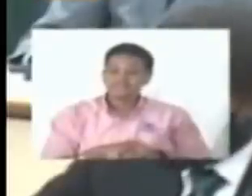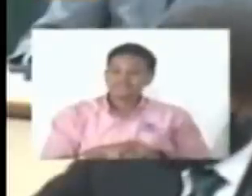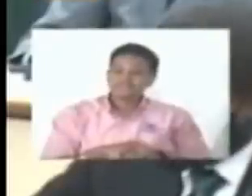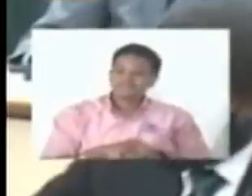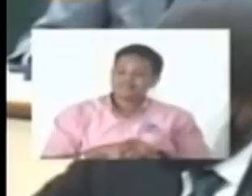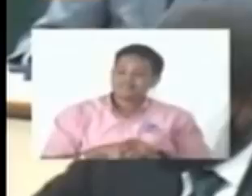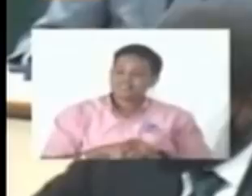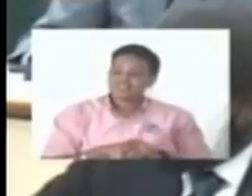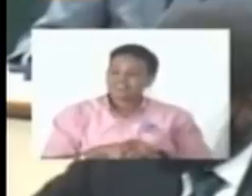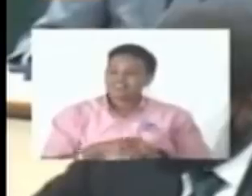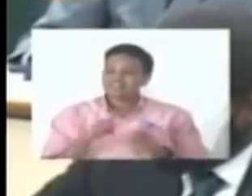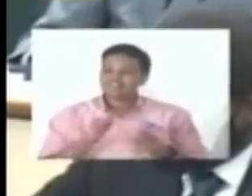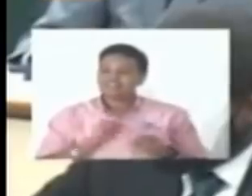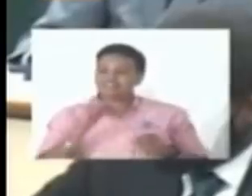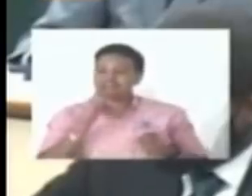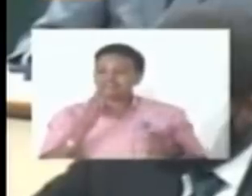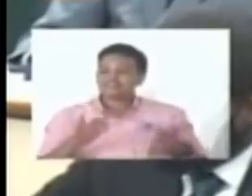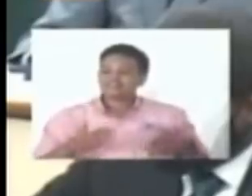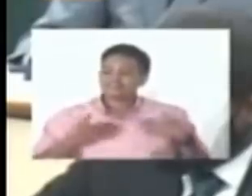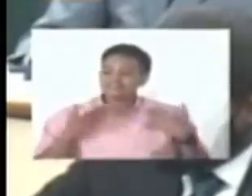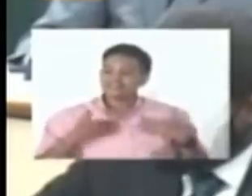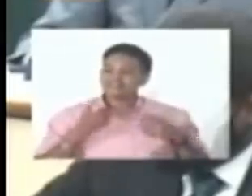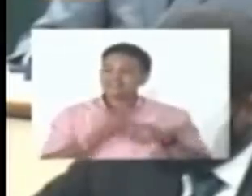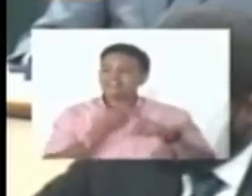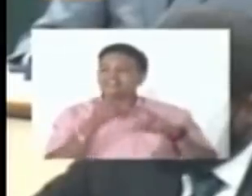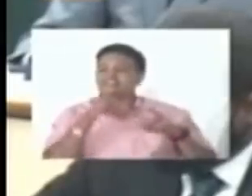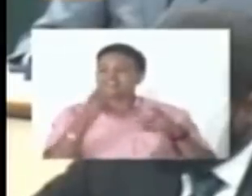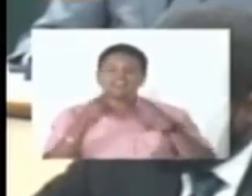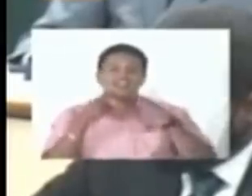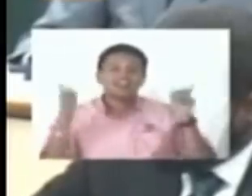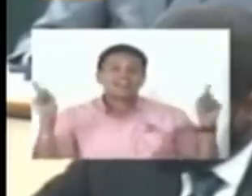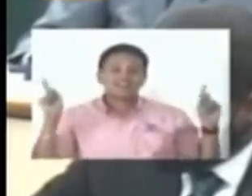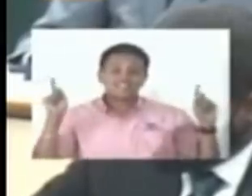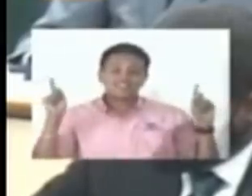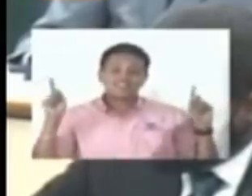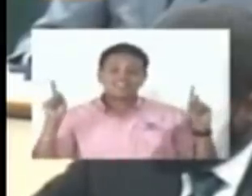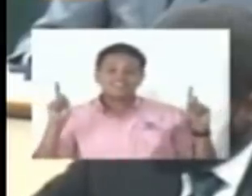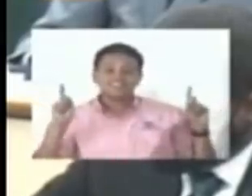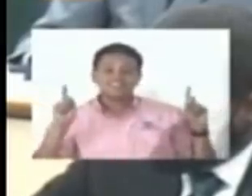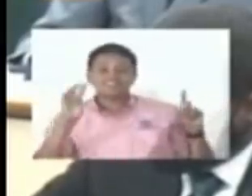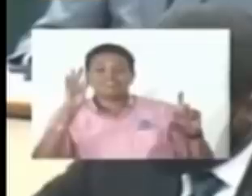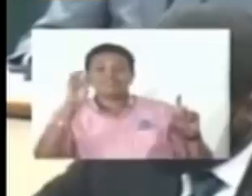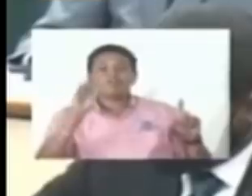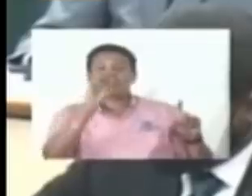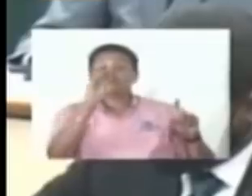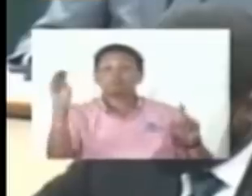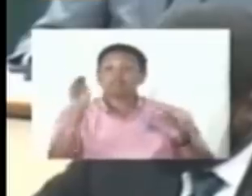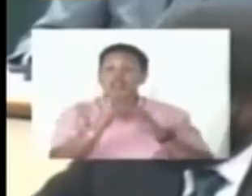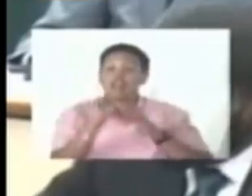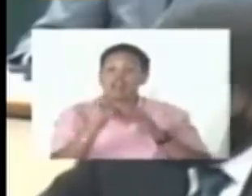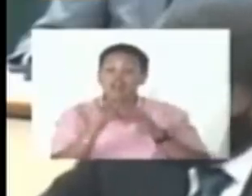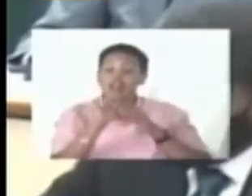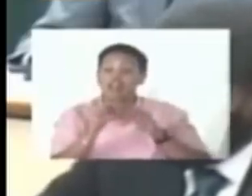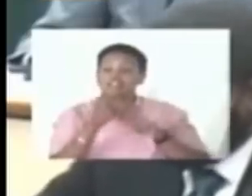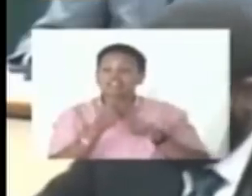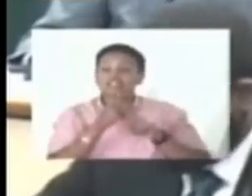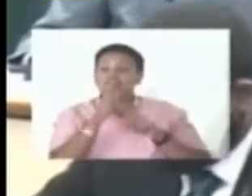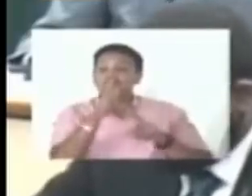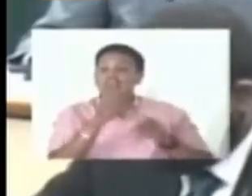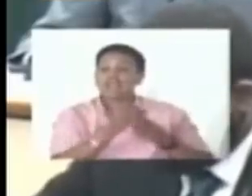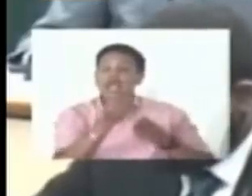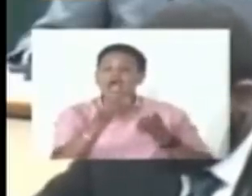pleased, Mr. Speaker, to announce that $40 million has